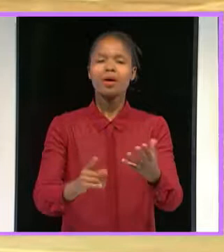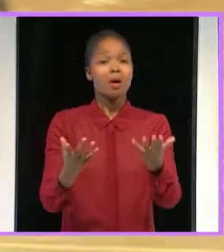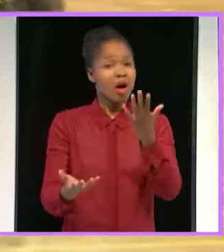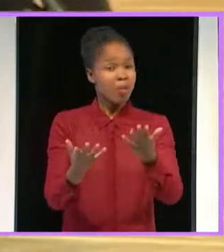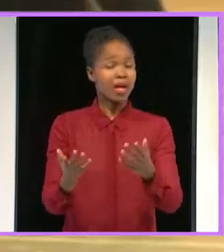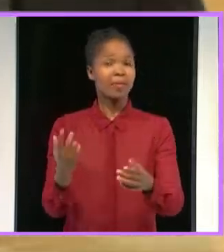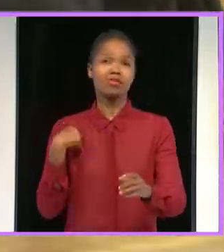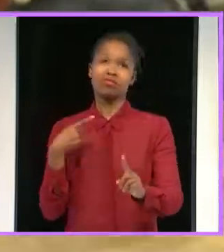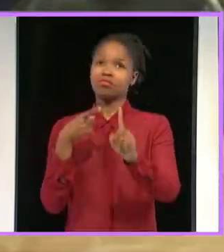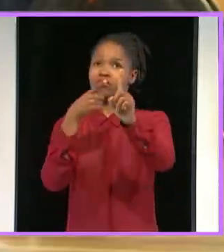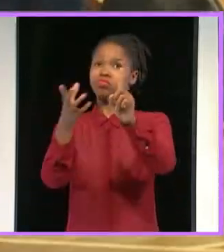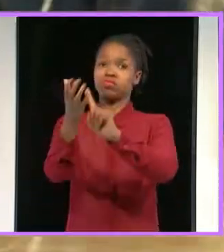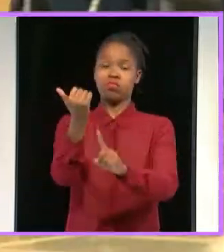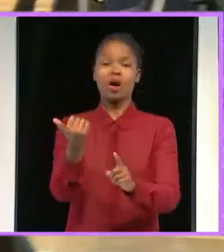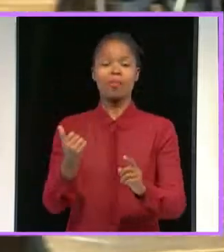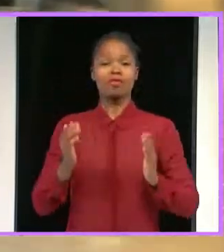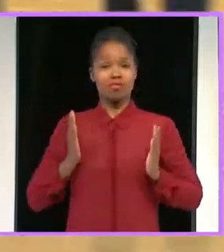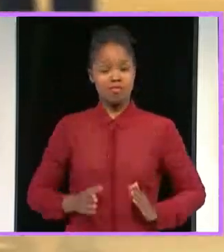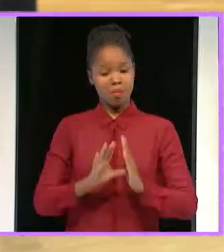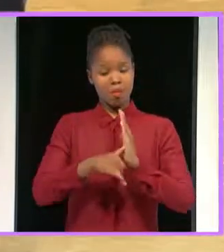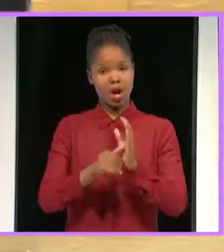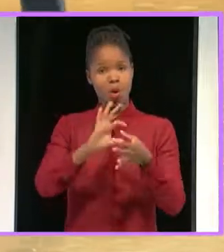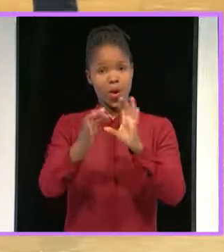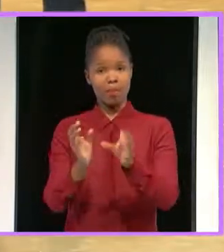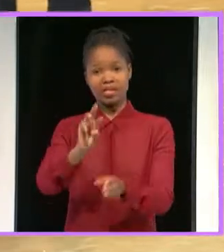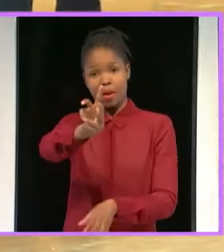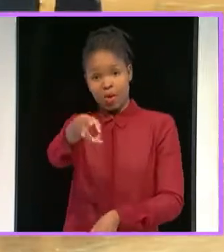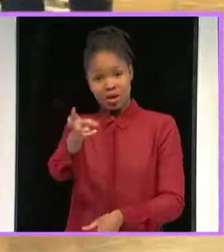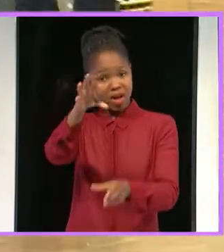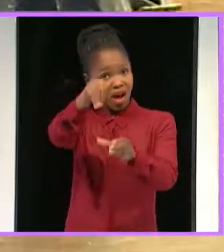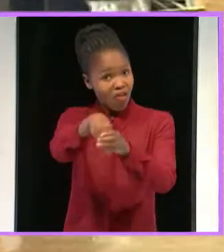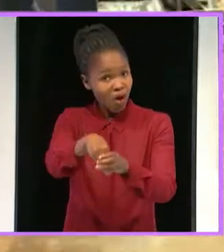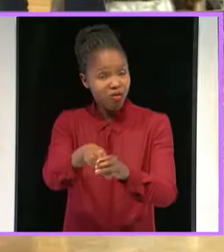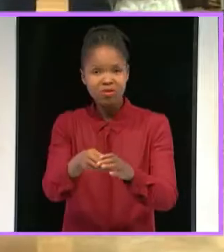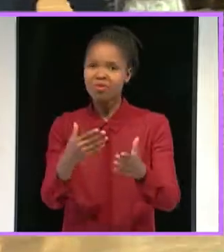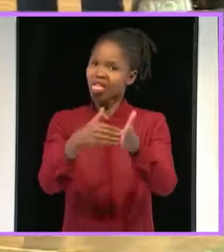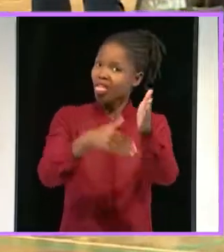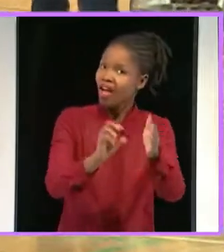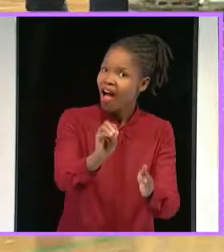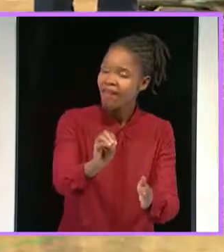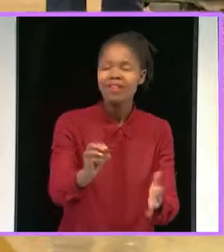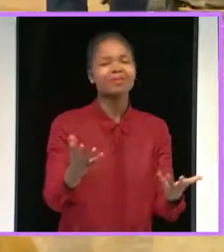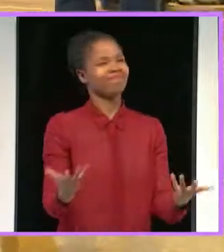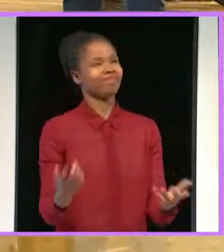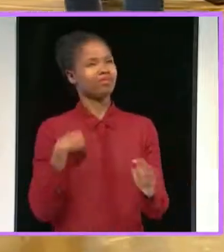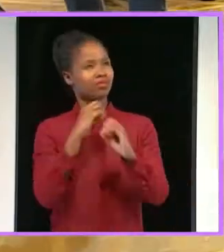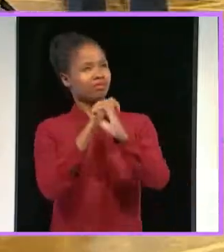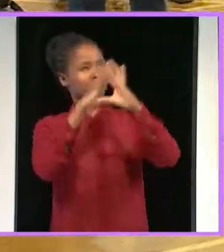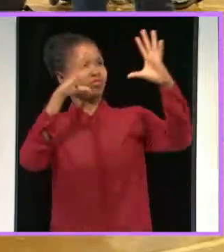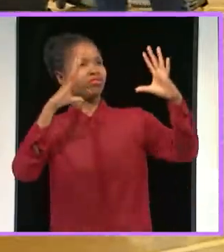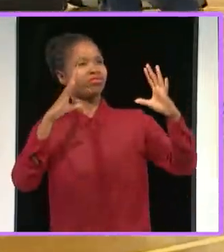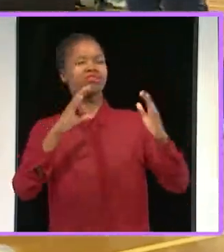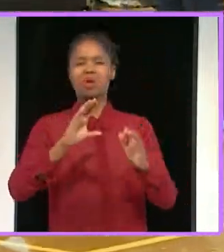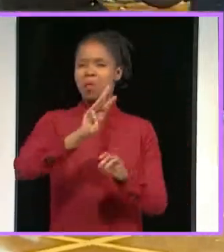the way to Paralympics and Yeah, my goal wasn't that big. My goal was quite slow. I